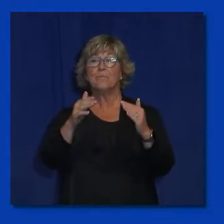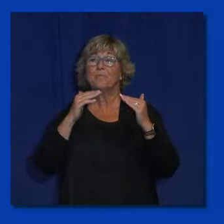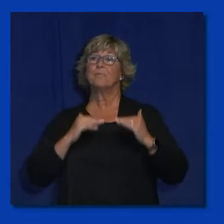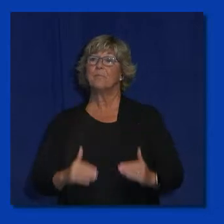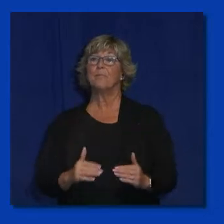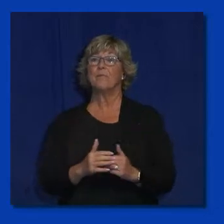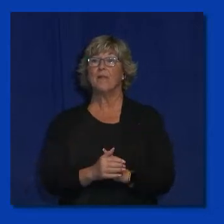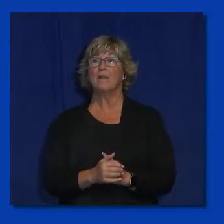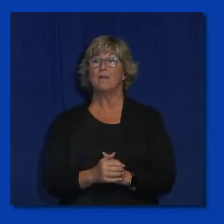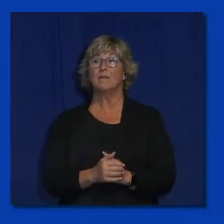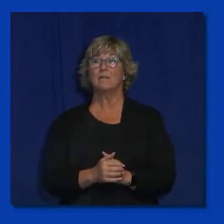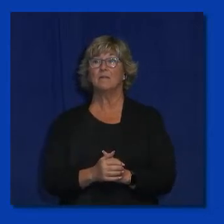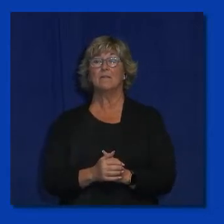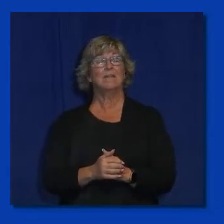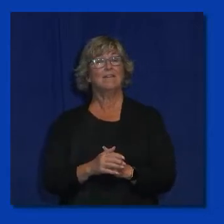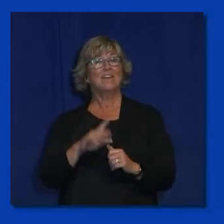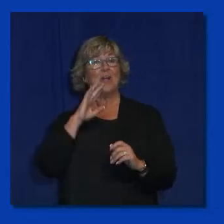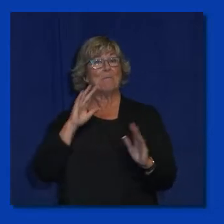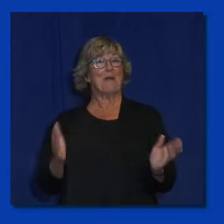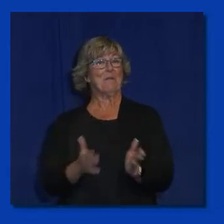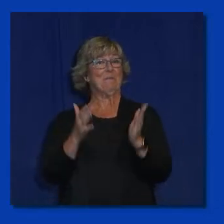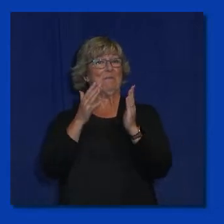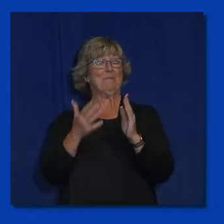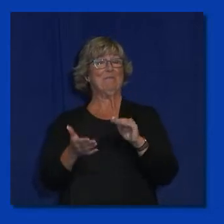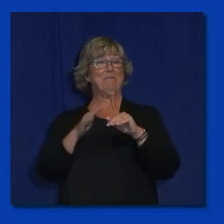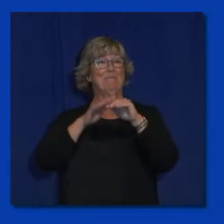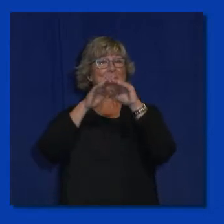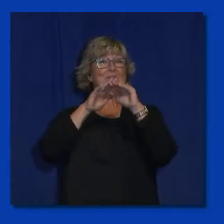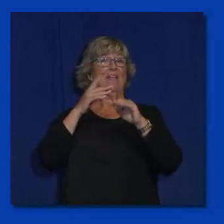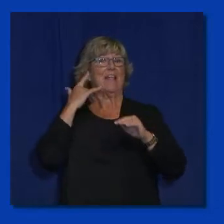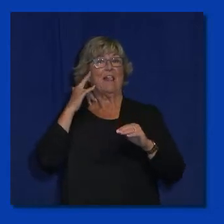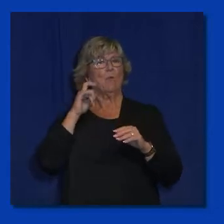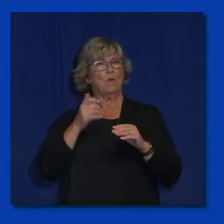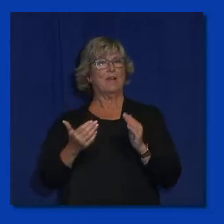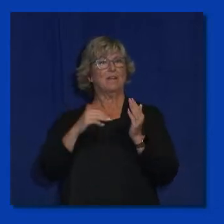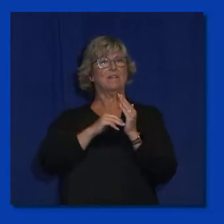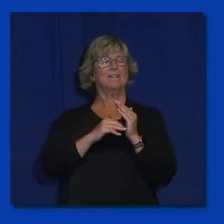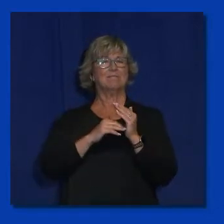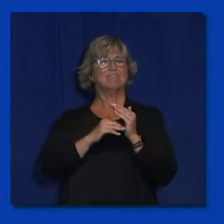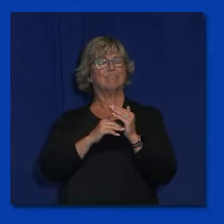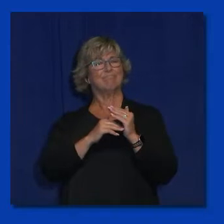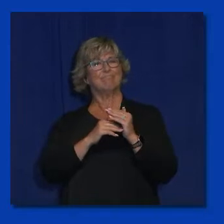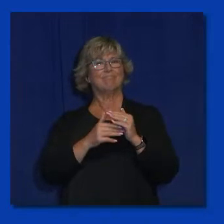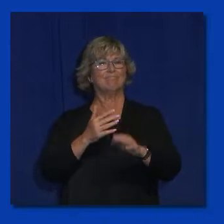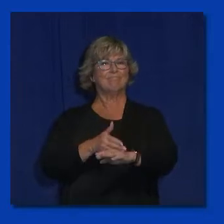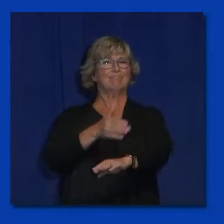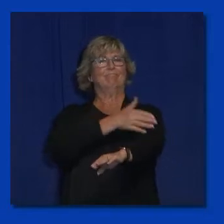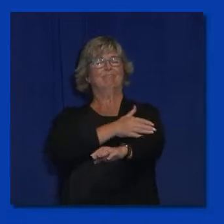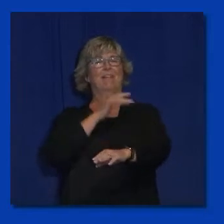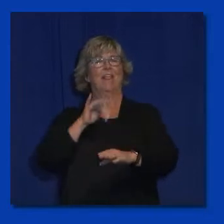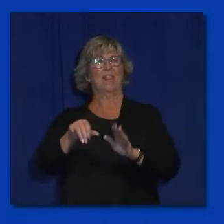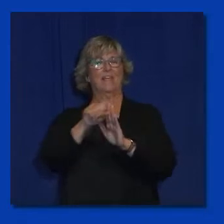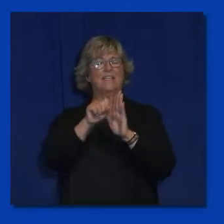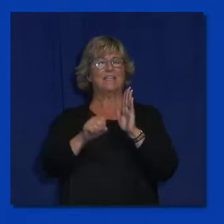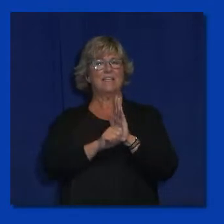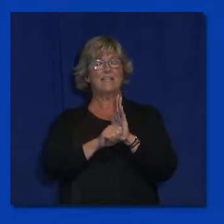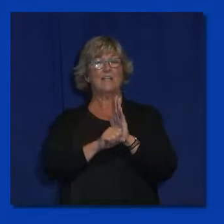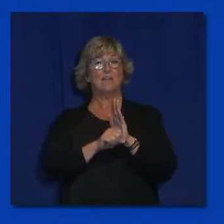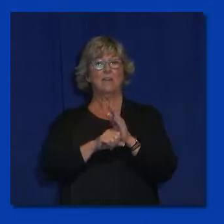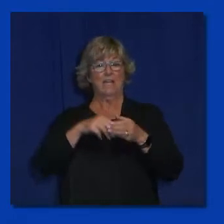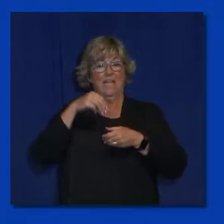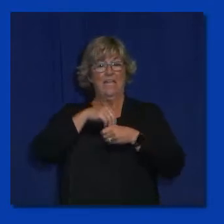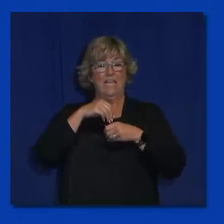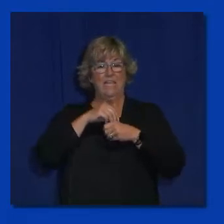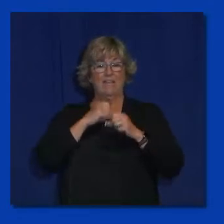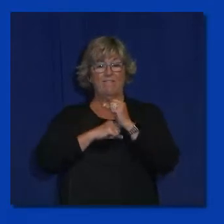about building California. We got to talk about rebuilding the state, infrastructure. And we are very